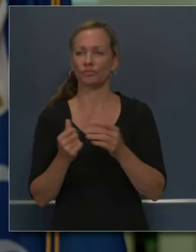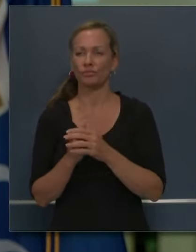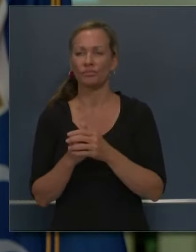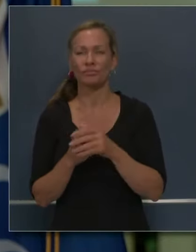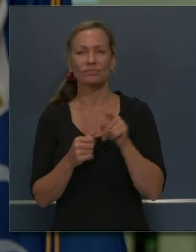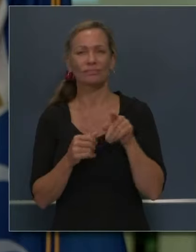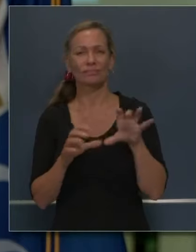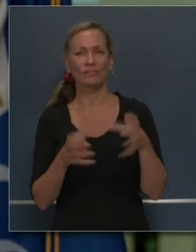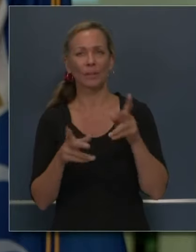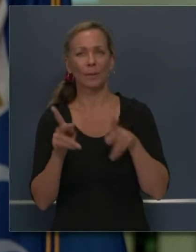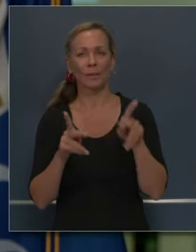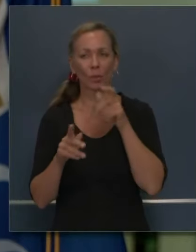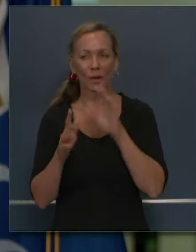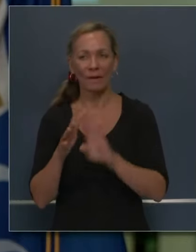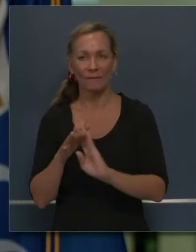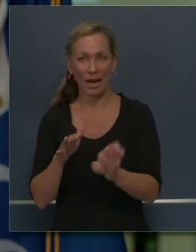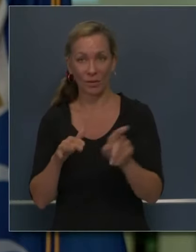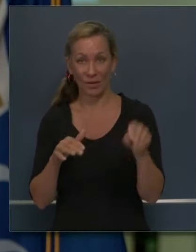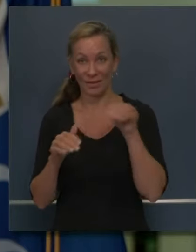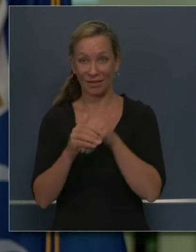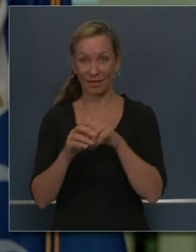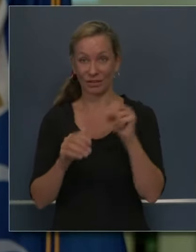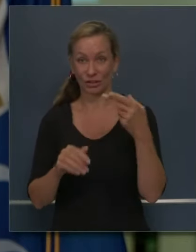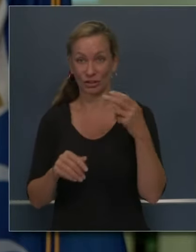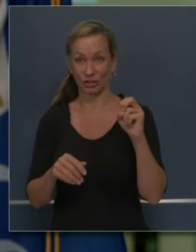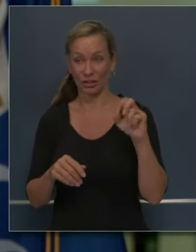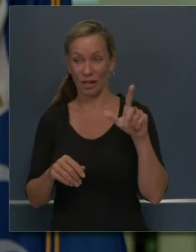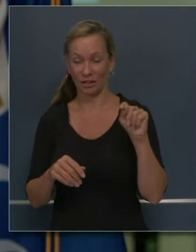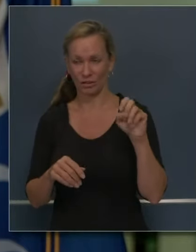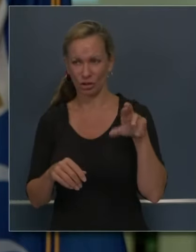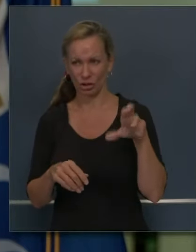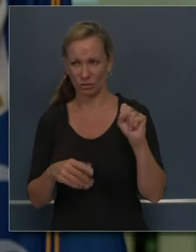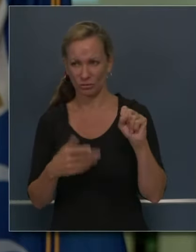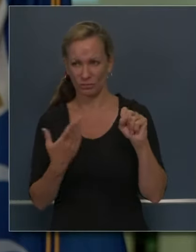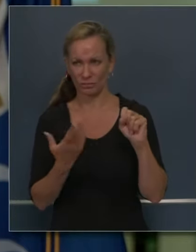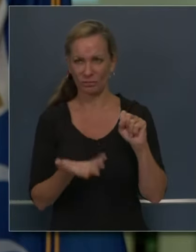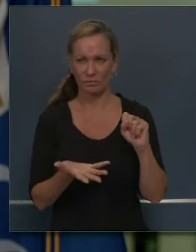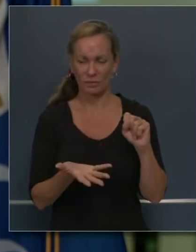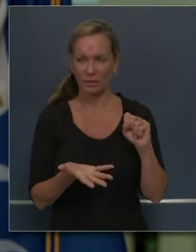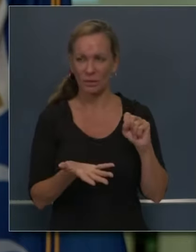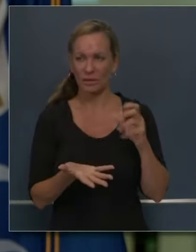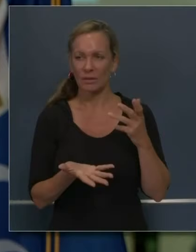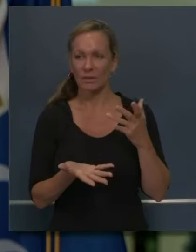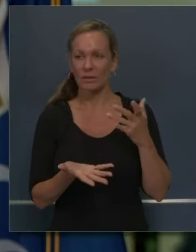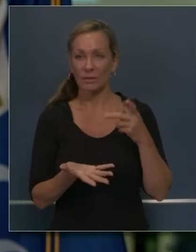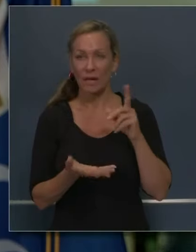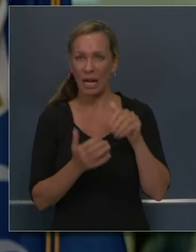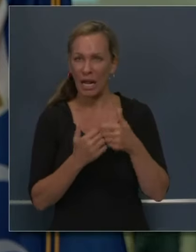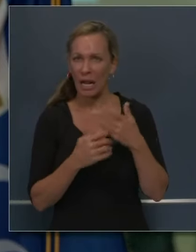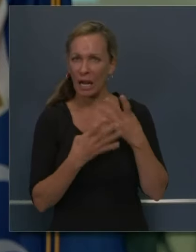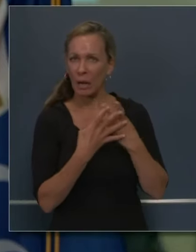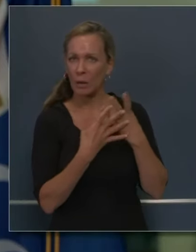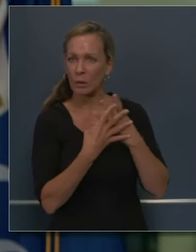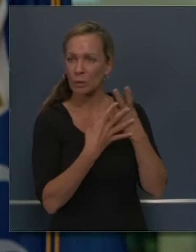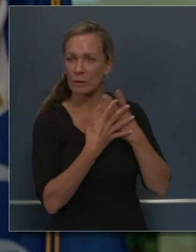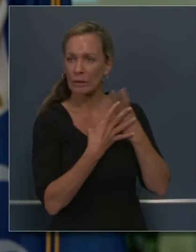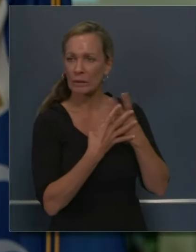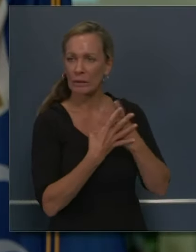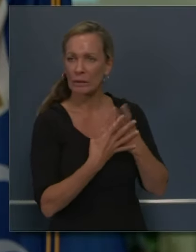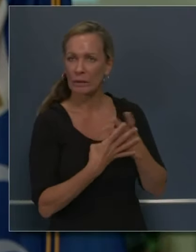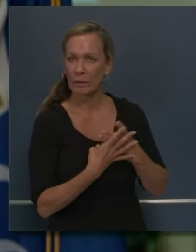centers have the virus, whether they're actually being fully tested or just temperature screened. And then second, I wanted to ask whether or